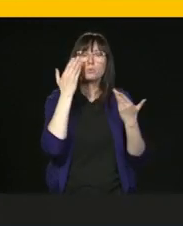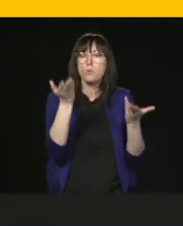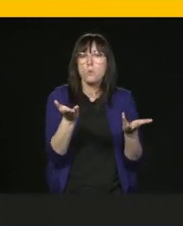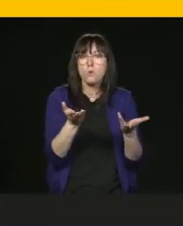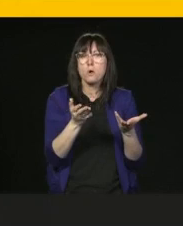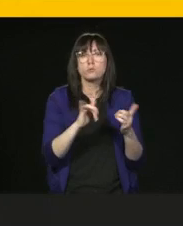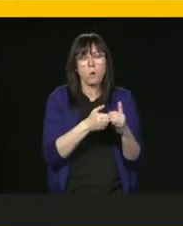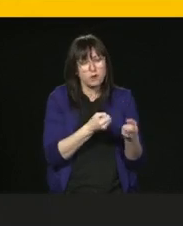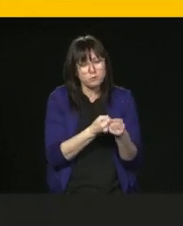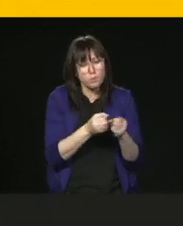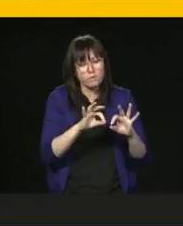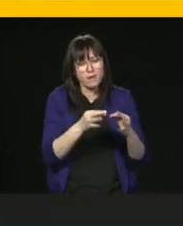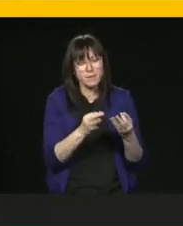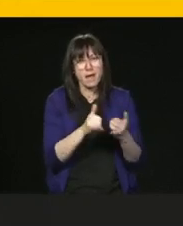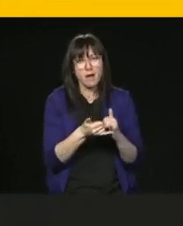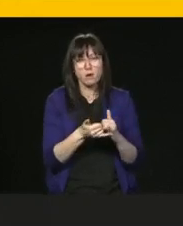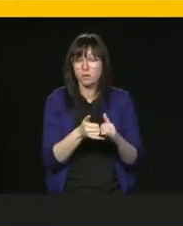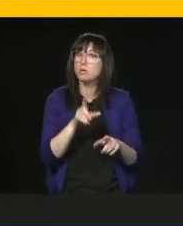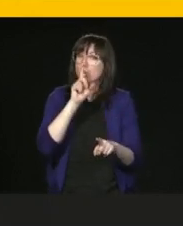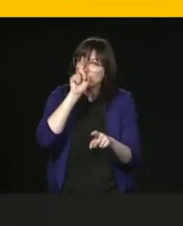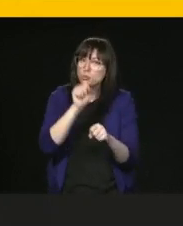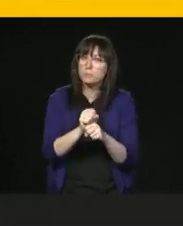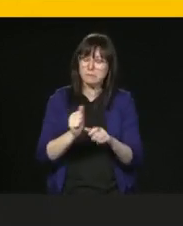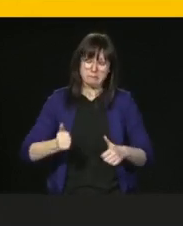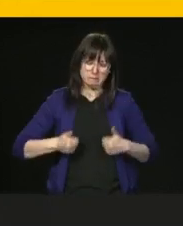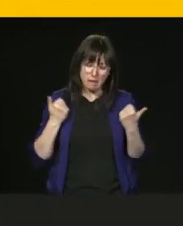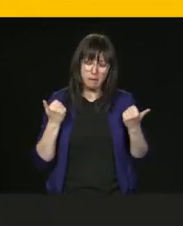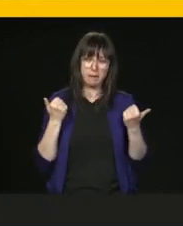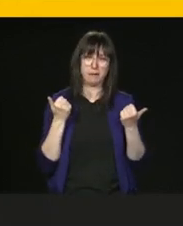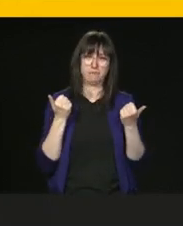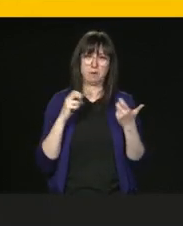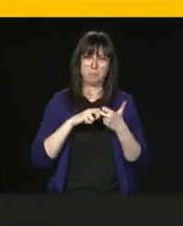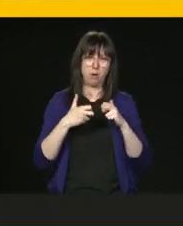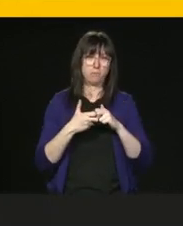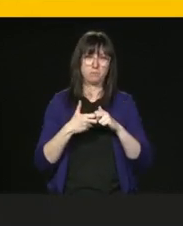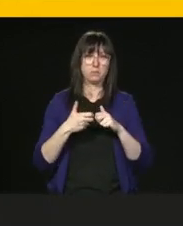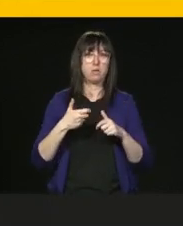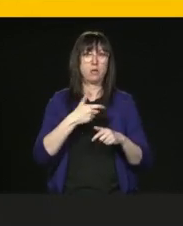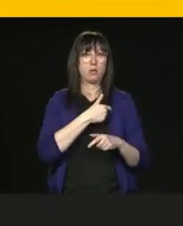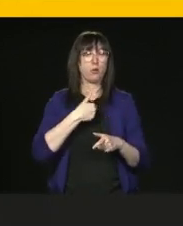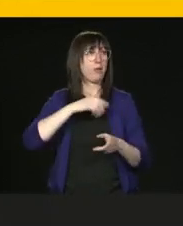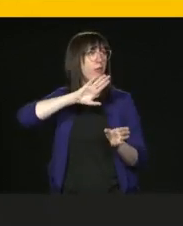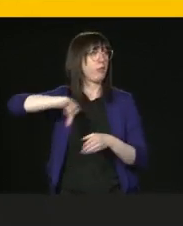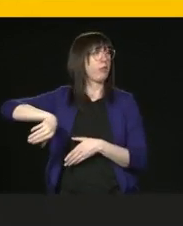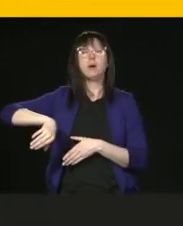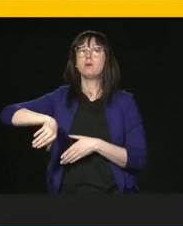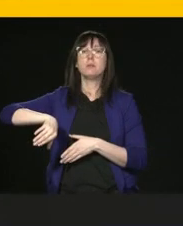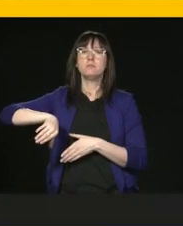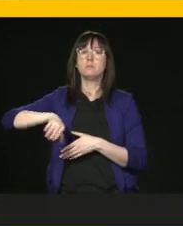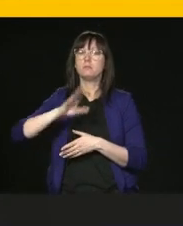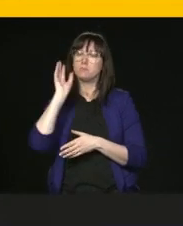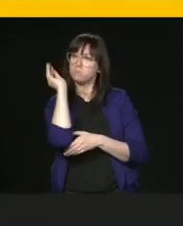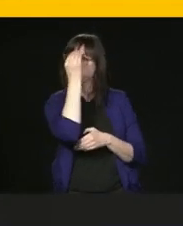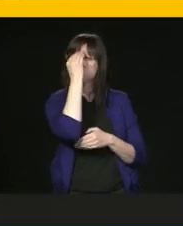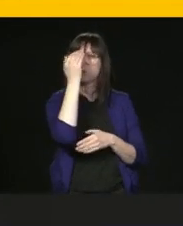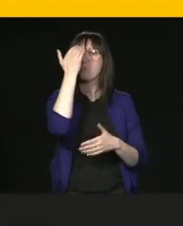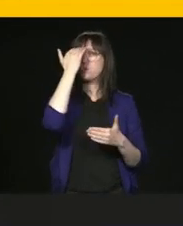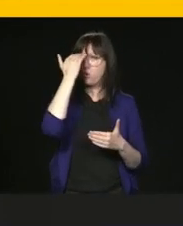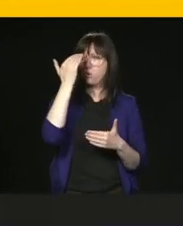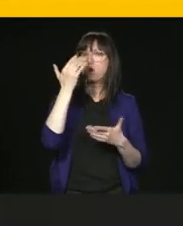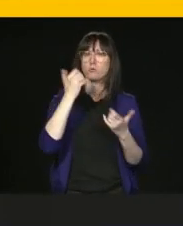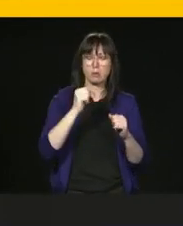and live issues that we haven't forgotten about and that we are working on every moment to try and come up with solutions to